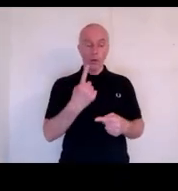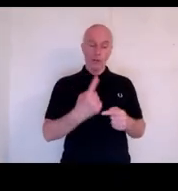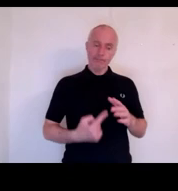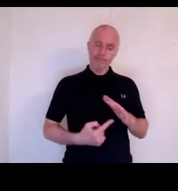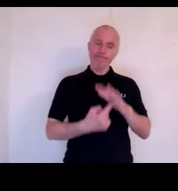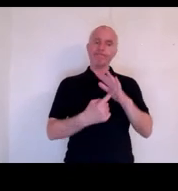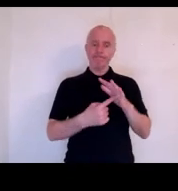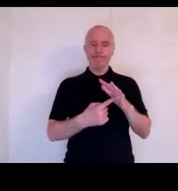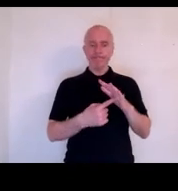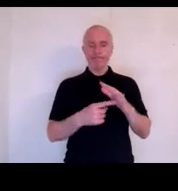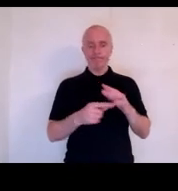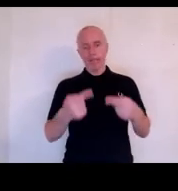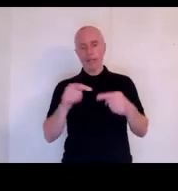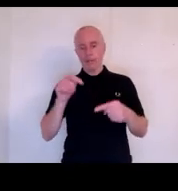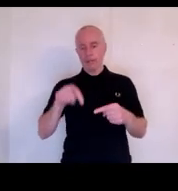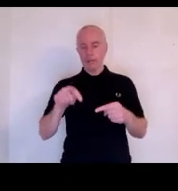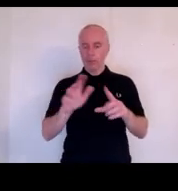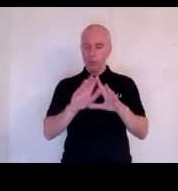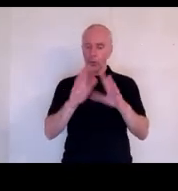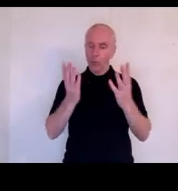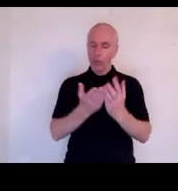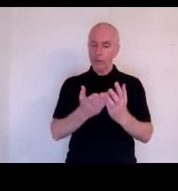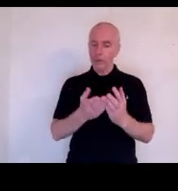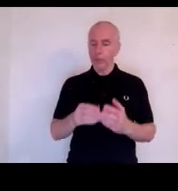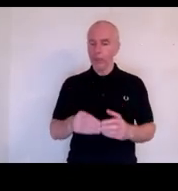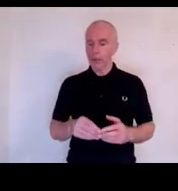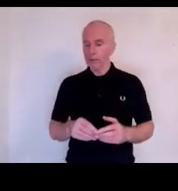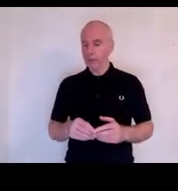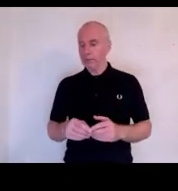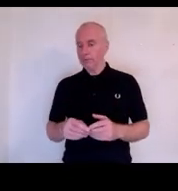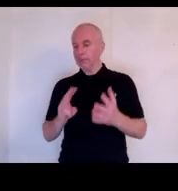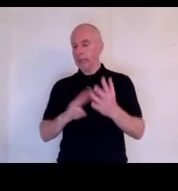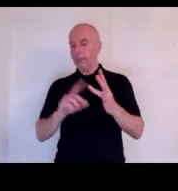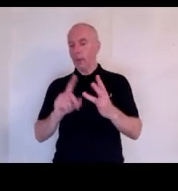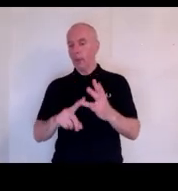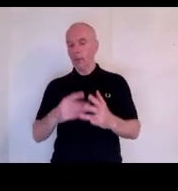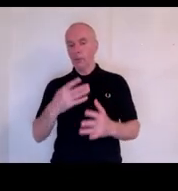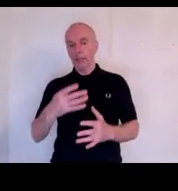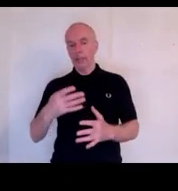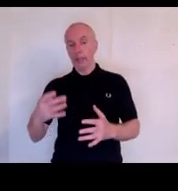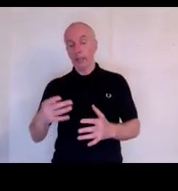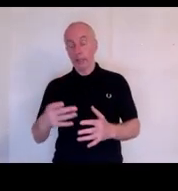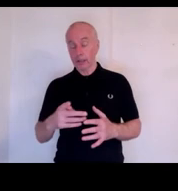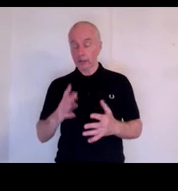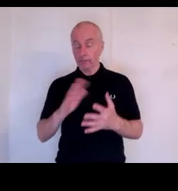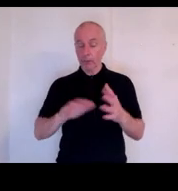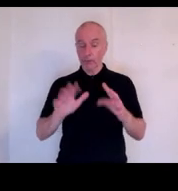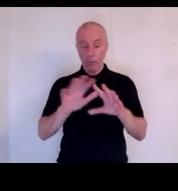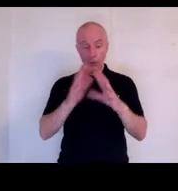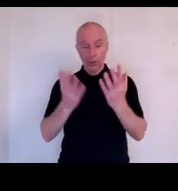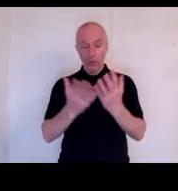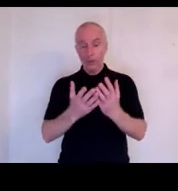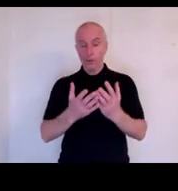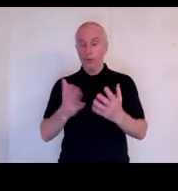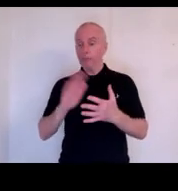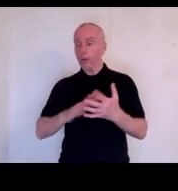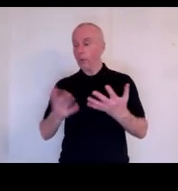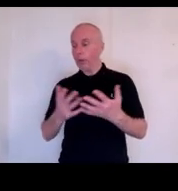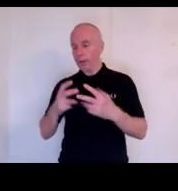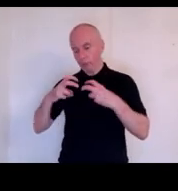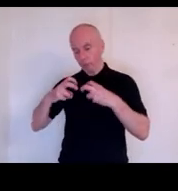is the generation of molybdenum 99. So most molybdenum 99 around the world is generated in research reactors.